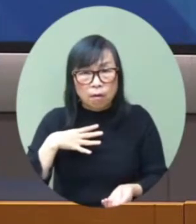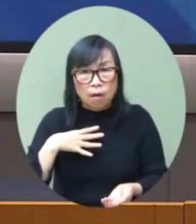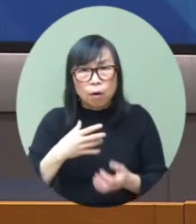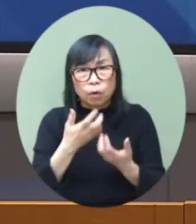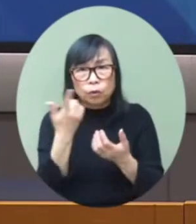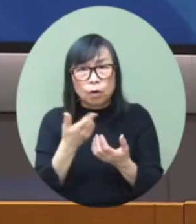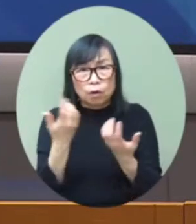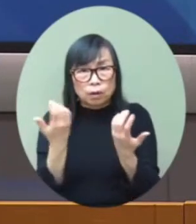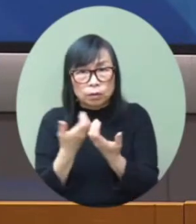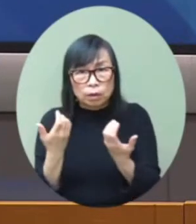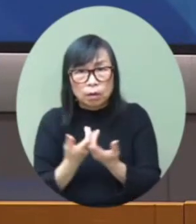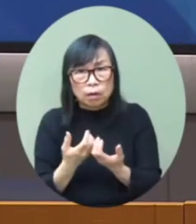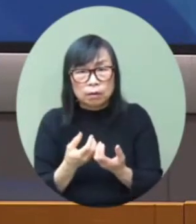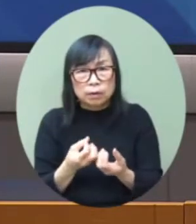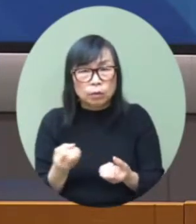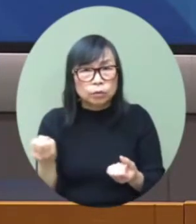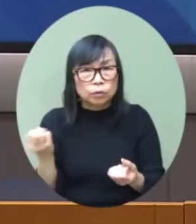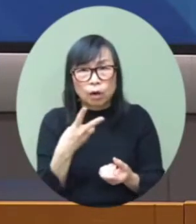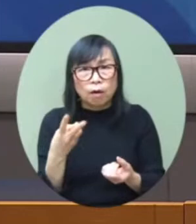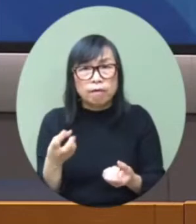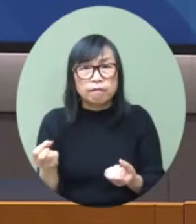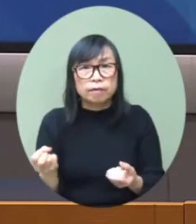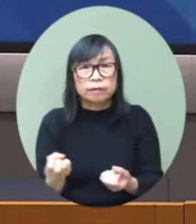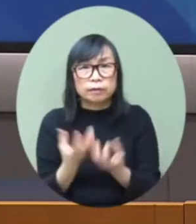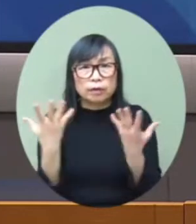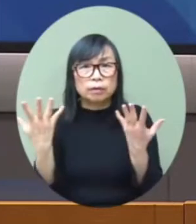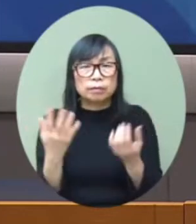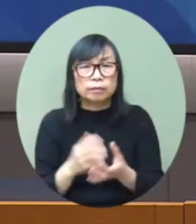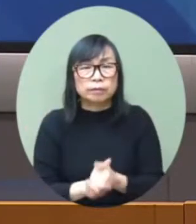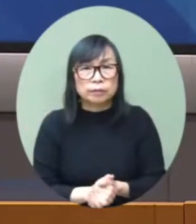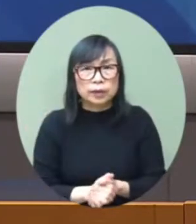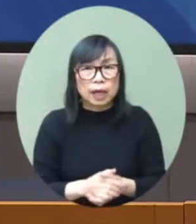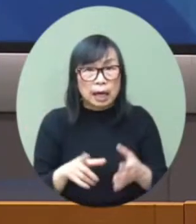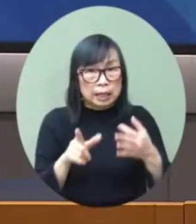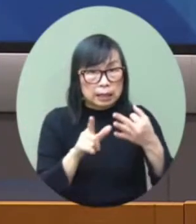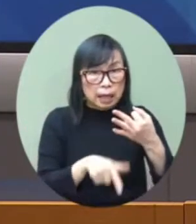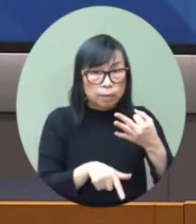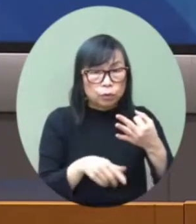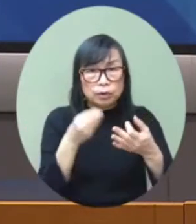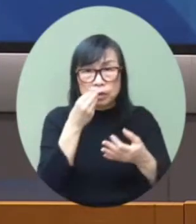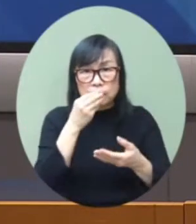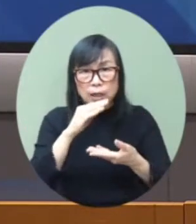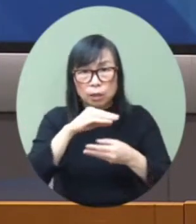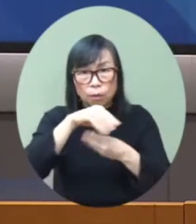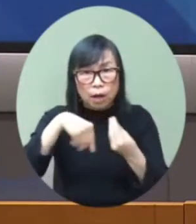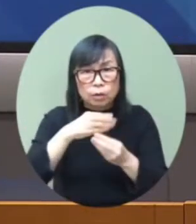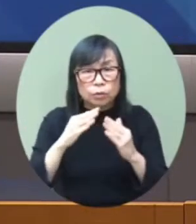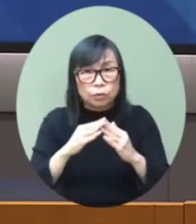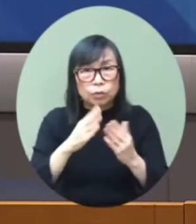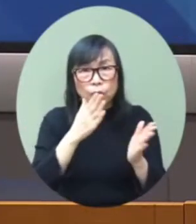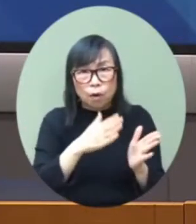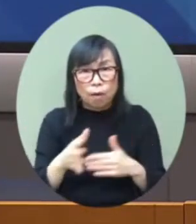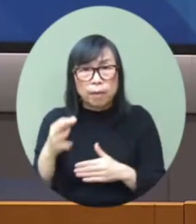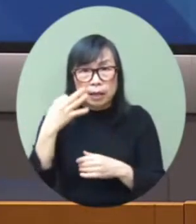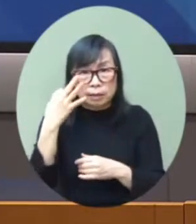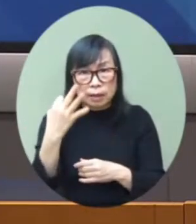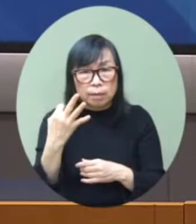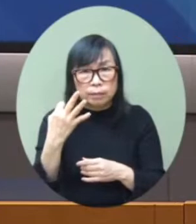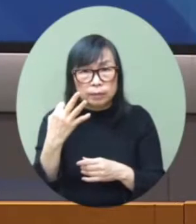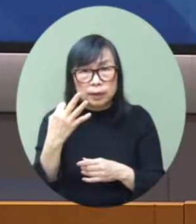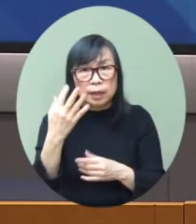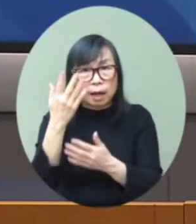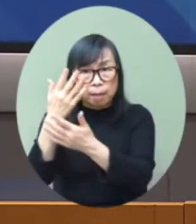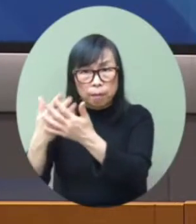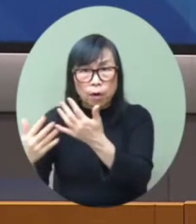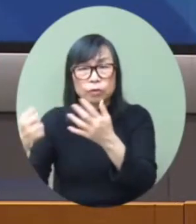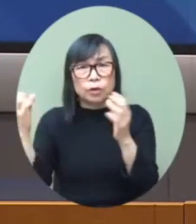in the 5th wave, we saw a surge in demand. In March, the FEHD